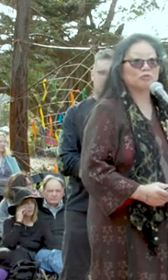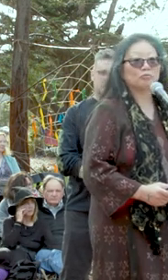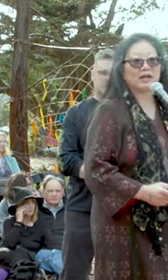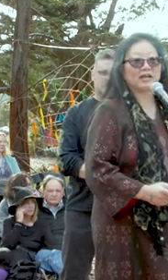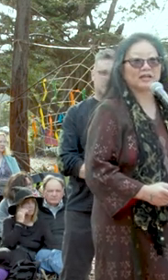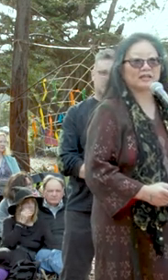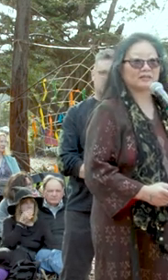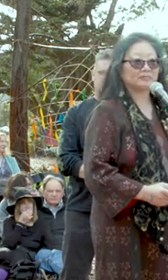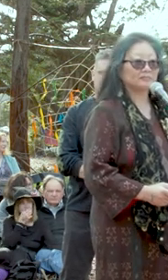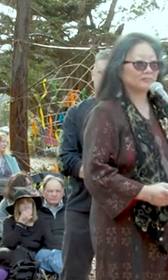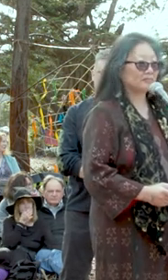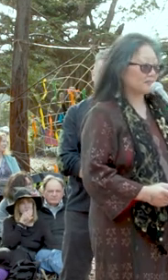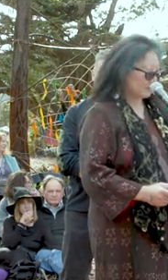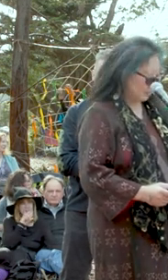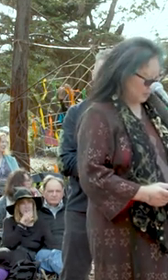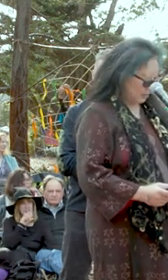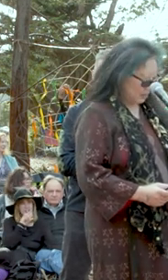Liam Dupre.